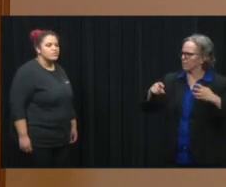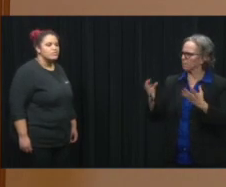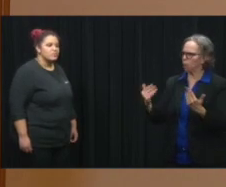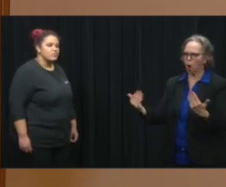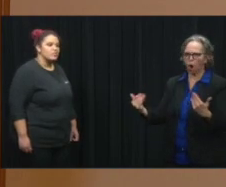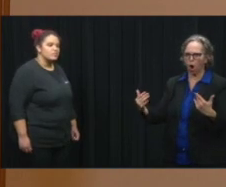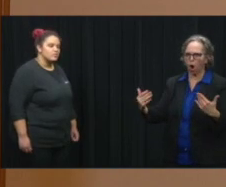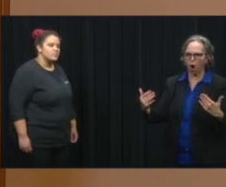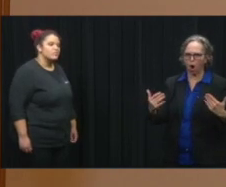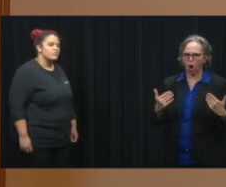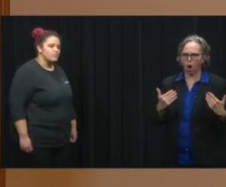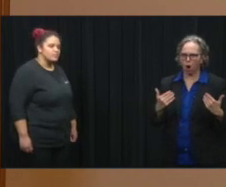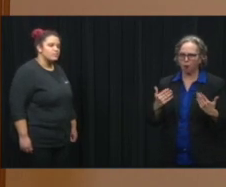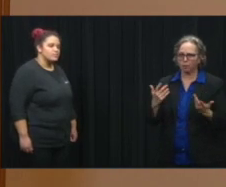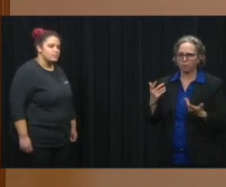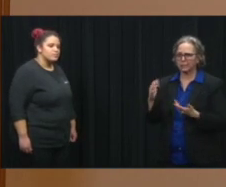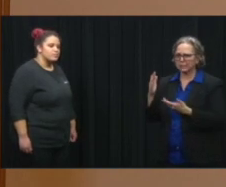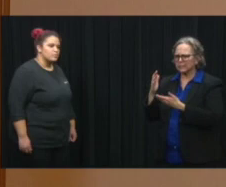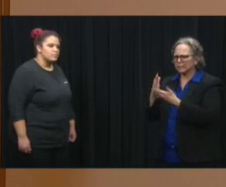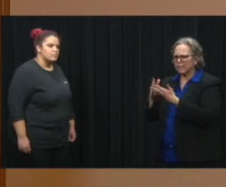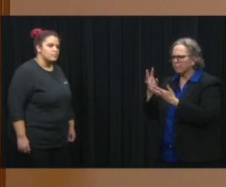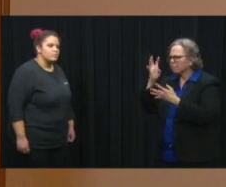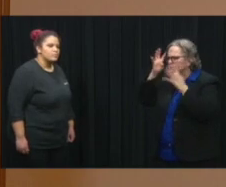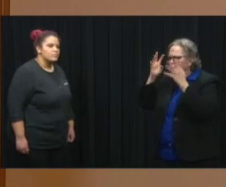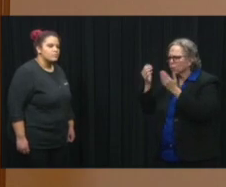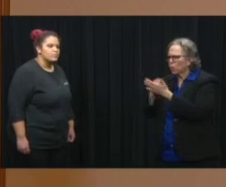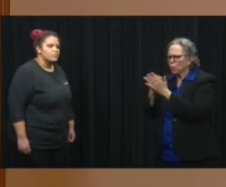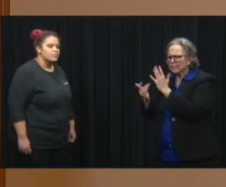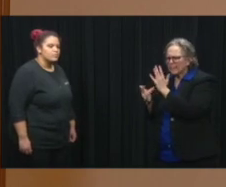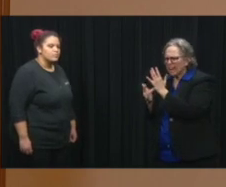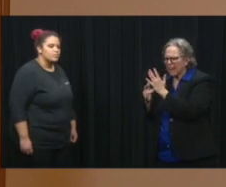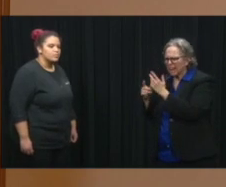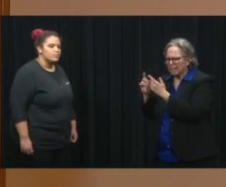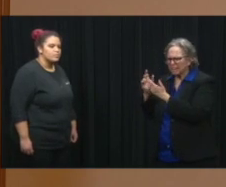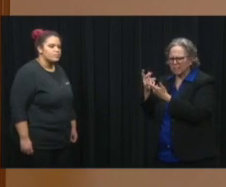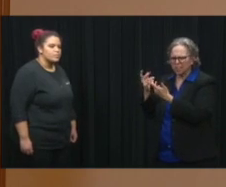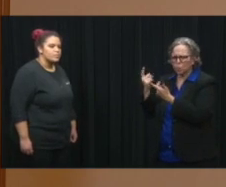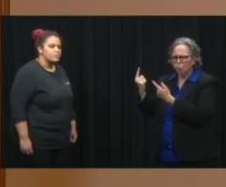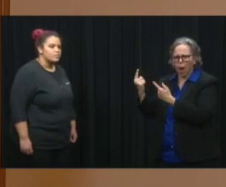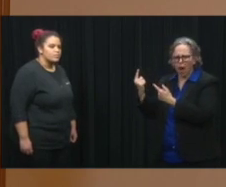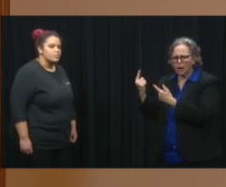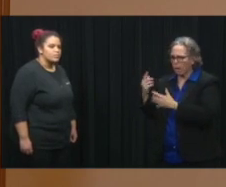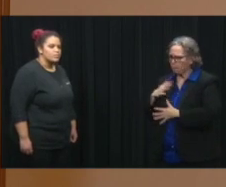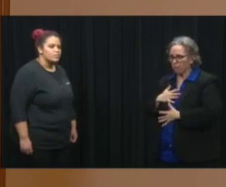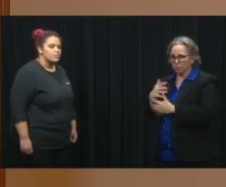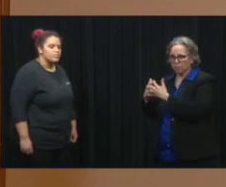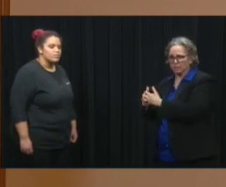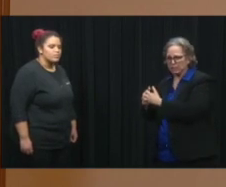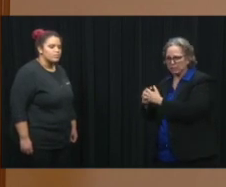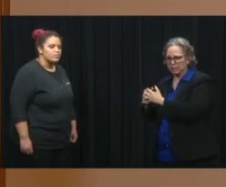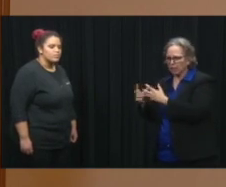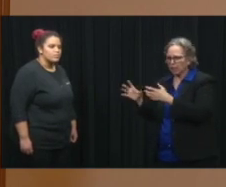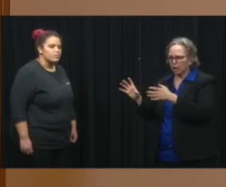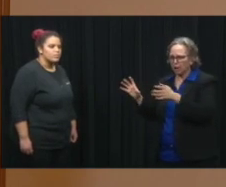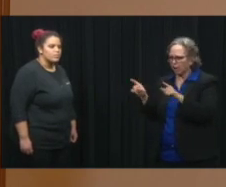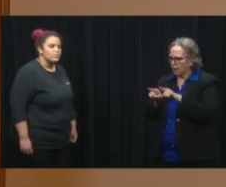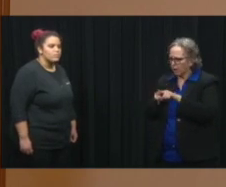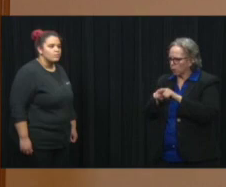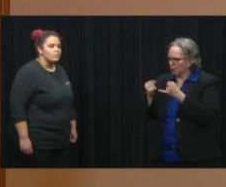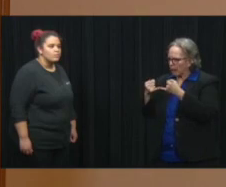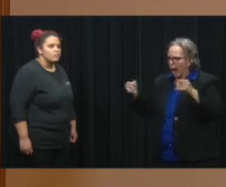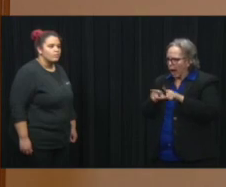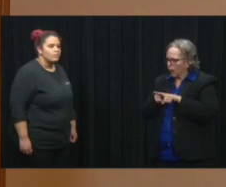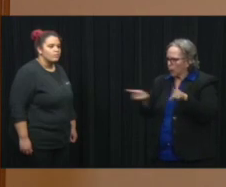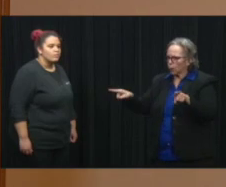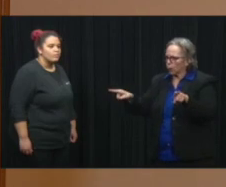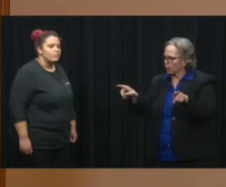new technology. There's studies done on using one ventilator for multiple patients with extra tubing. So there are a